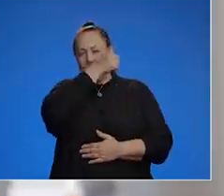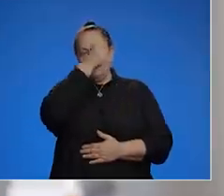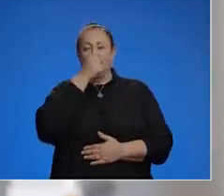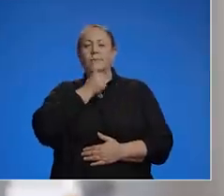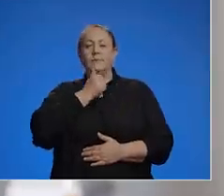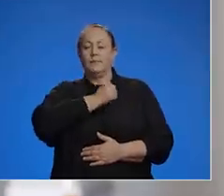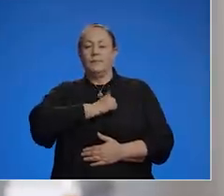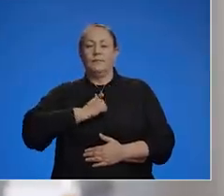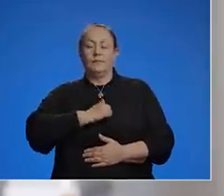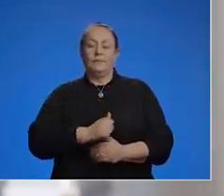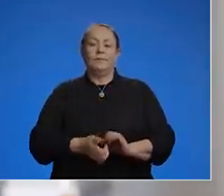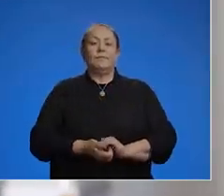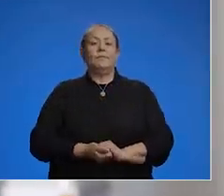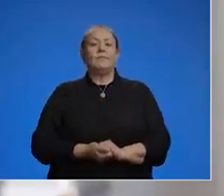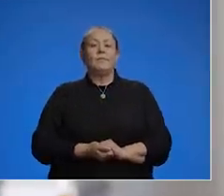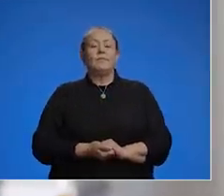Lord.